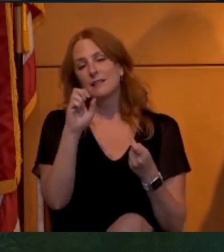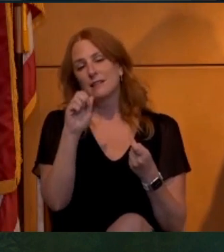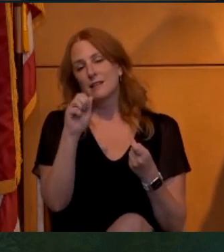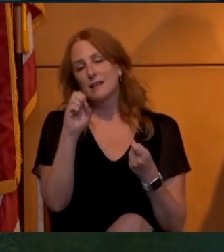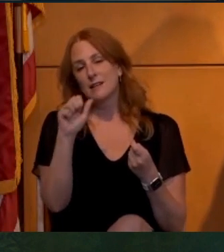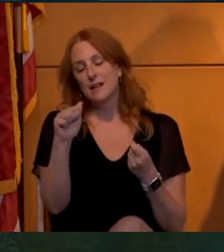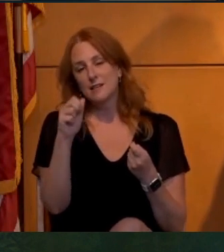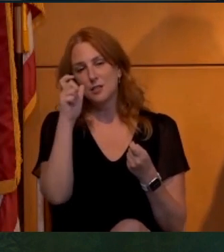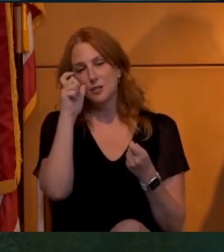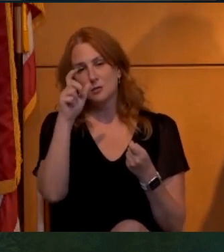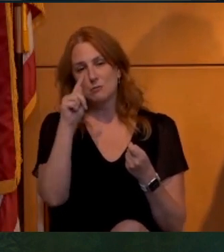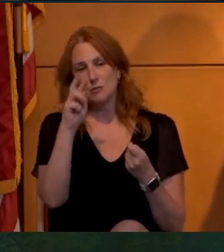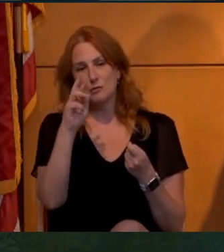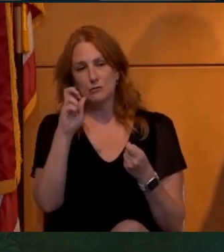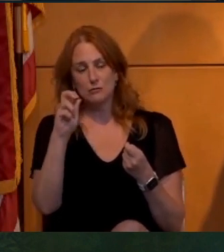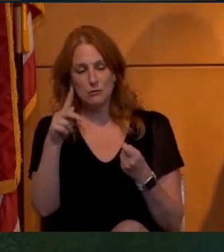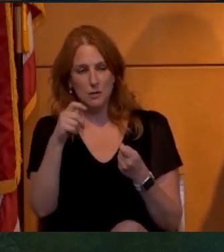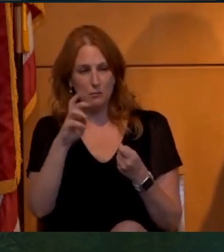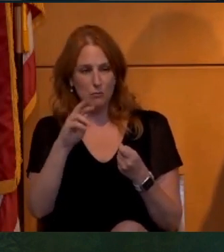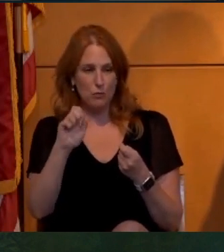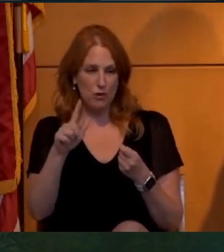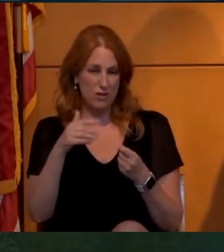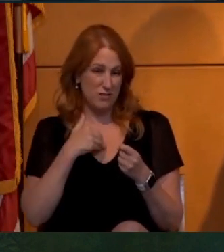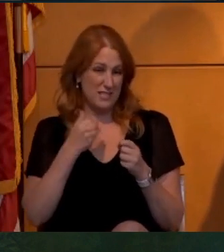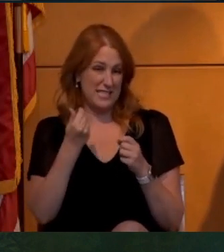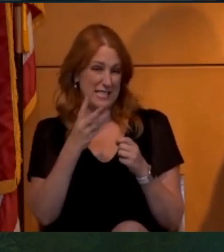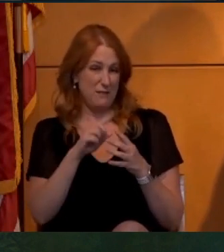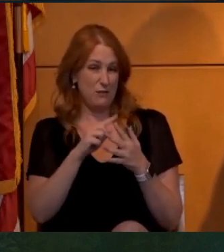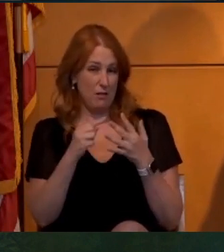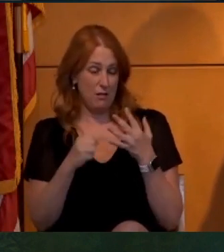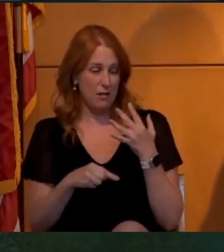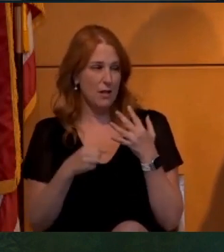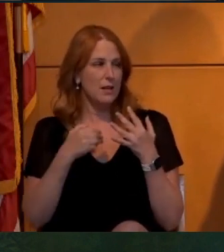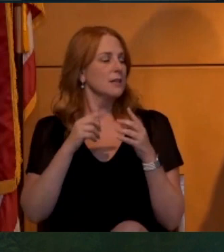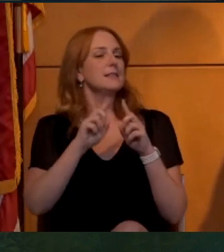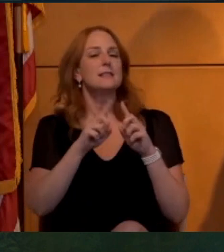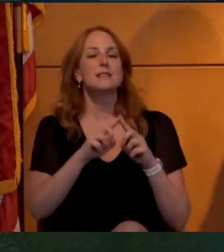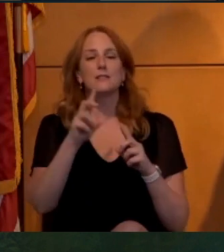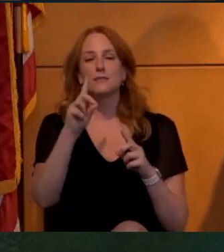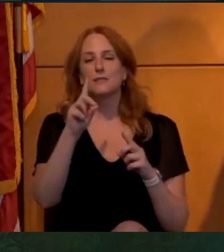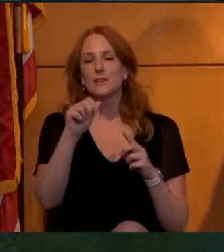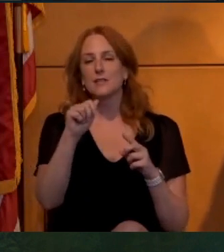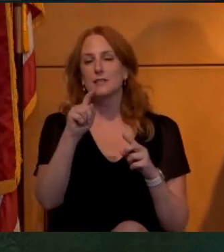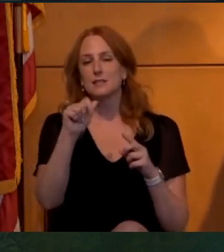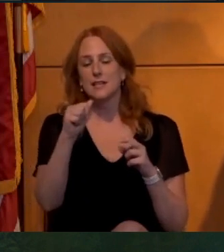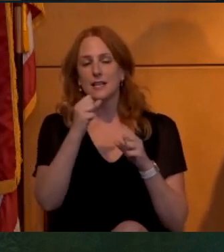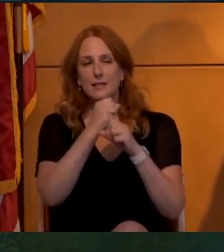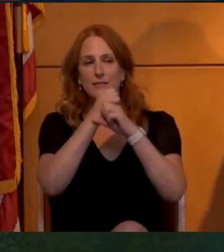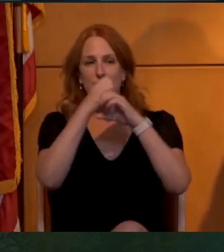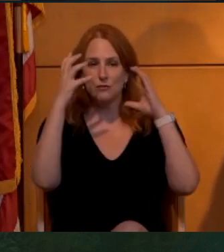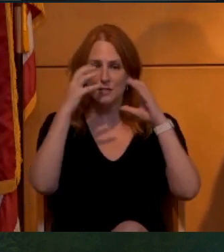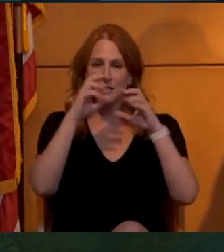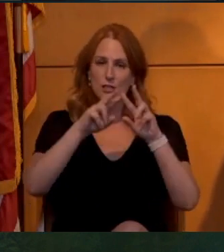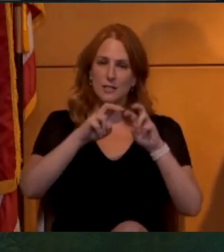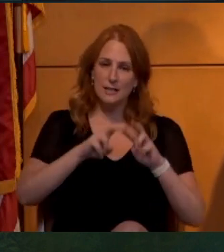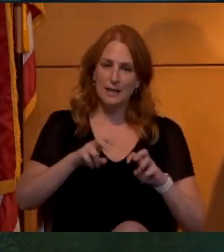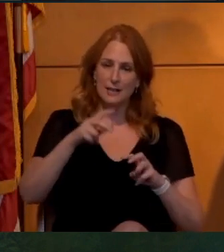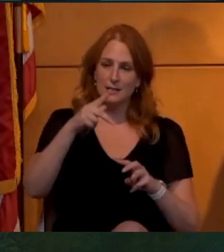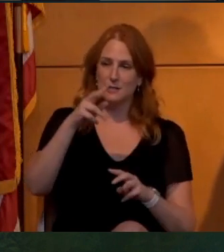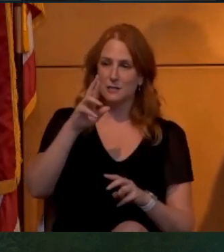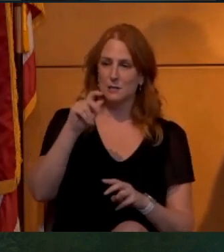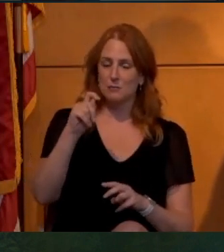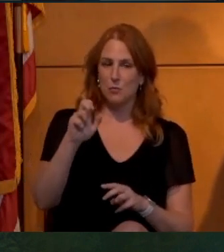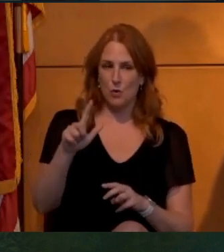NASA's Solar System Treks project. These are a series of data visualization and analysis portals